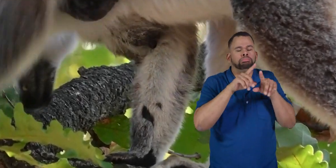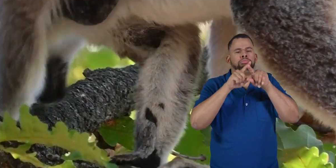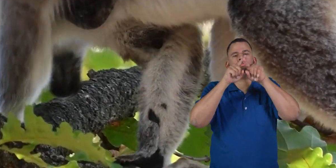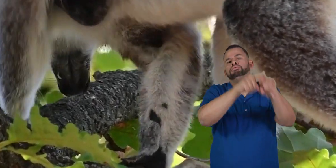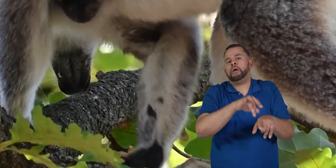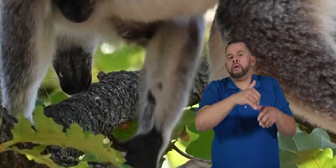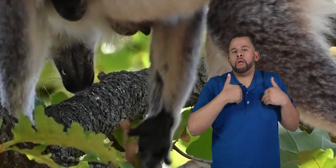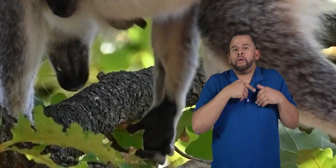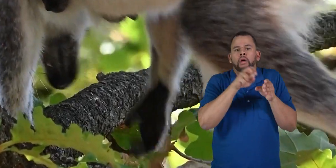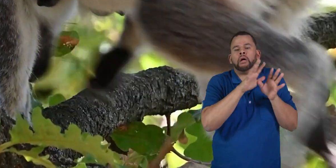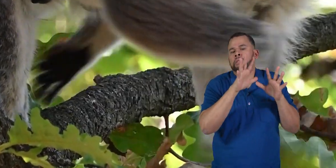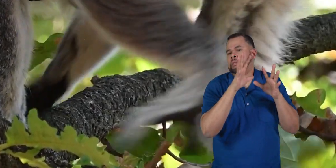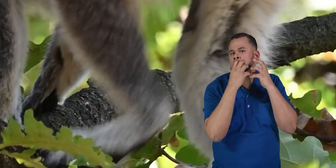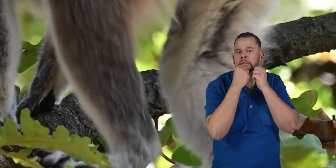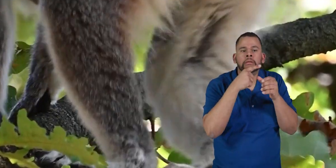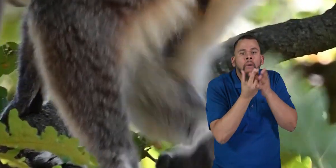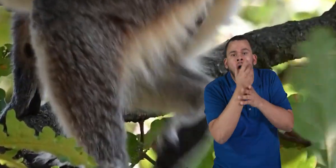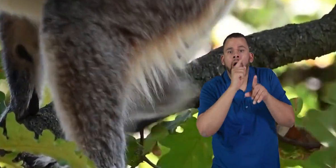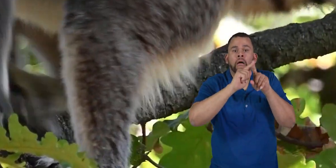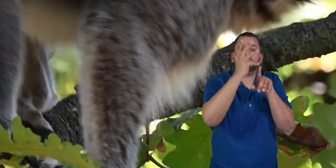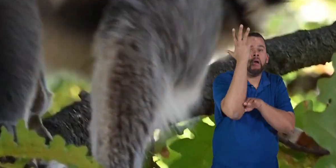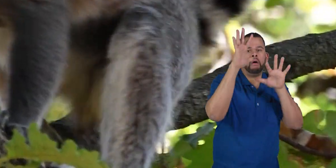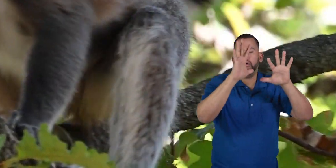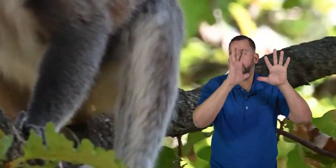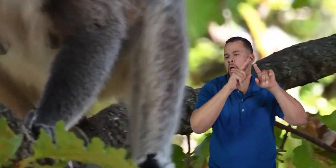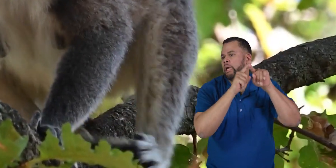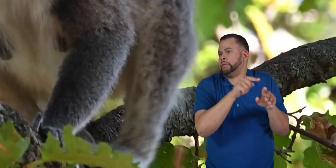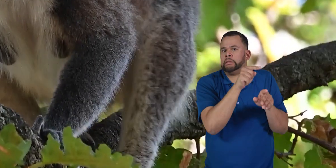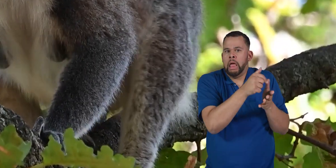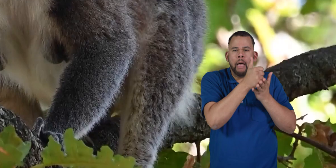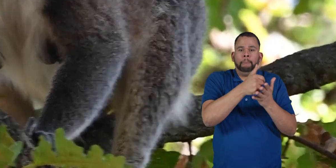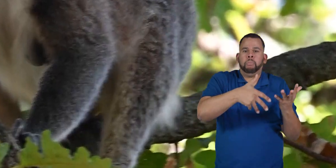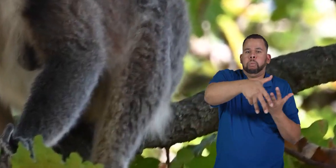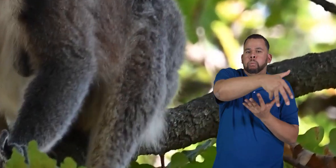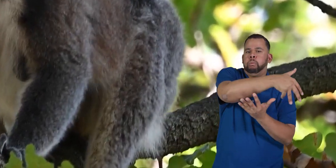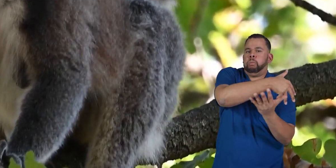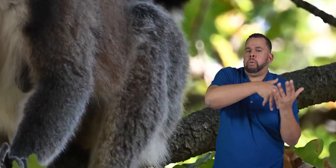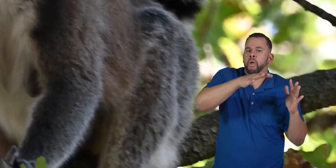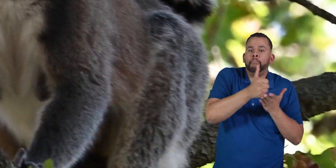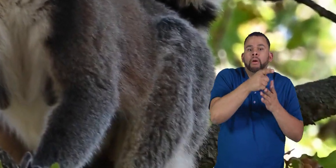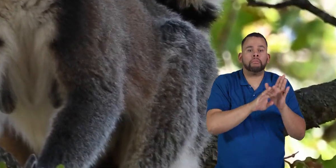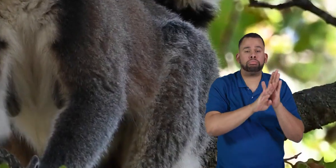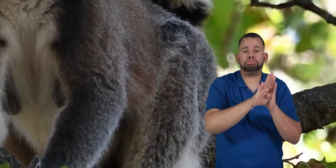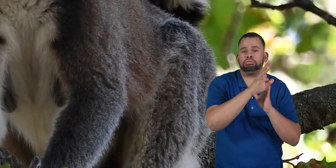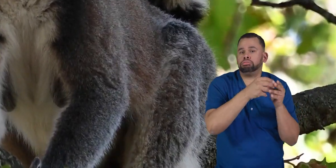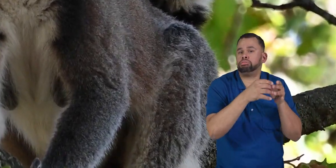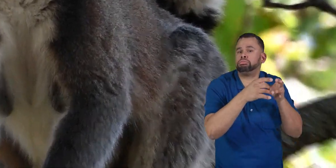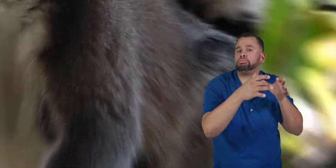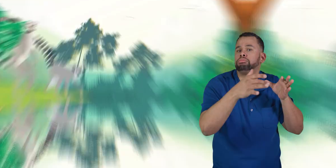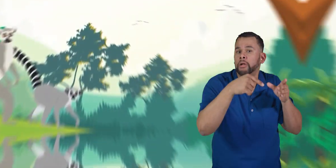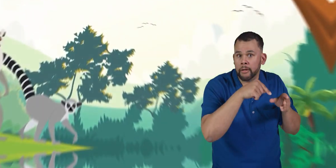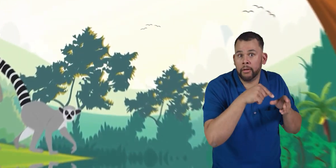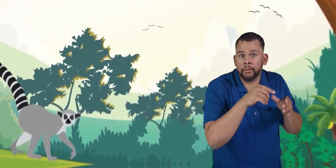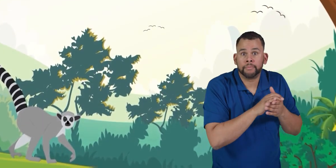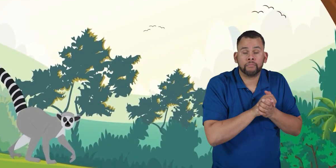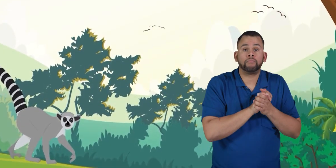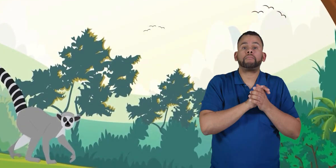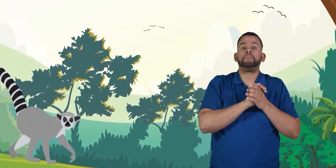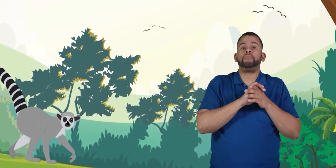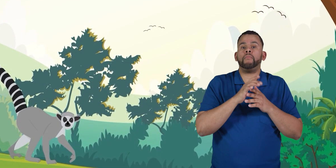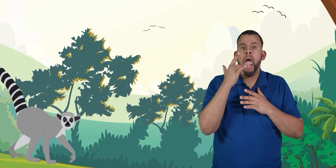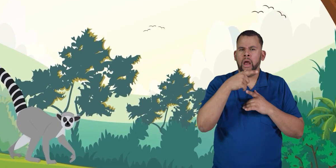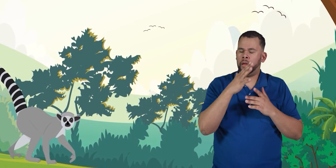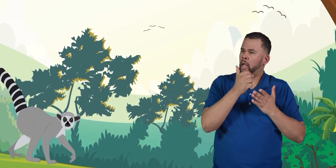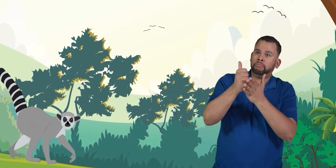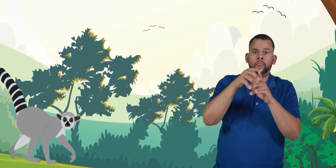a treasure unique to madagascar so it's vital to protect their home and ensure they continue to thrive there why